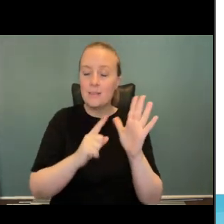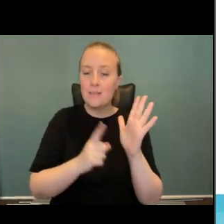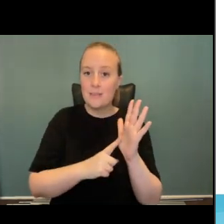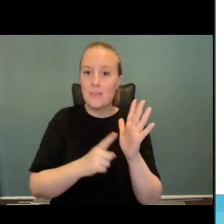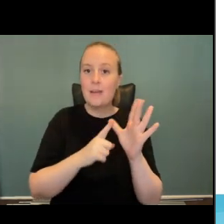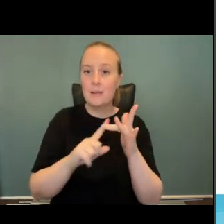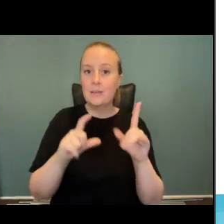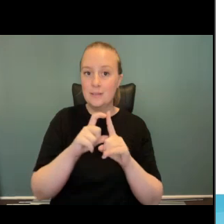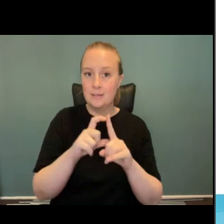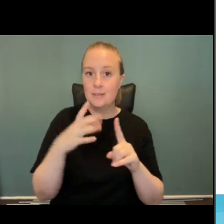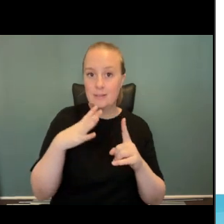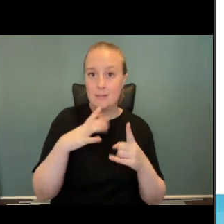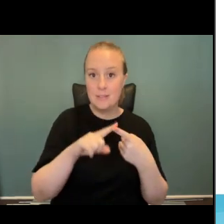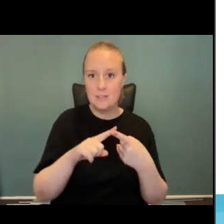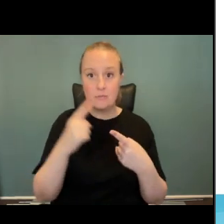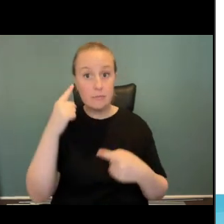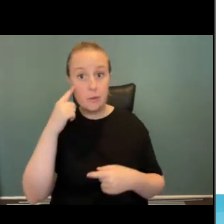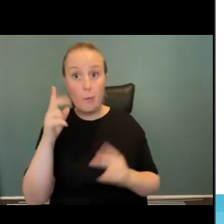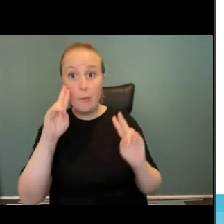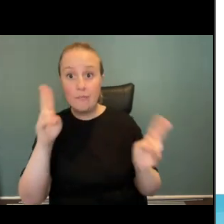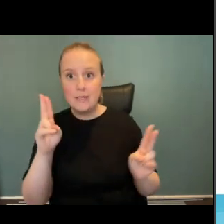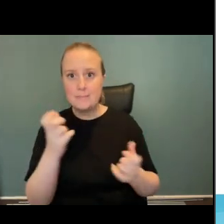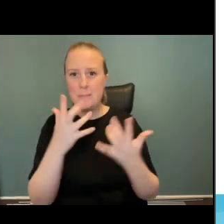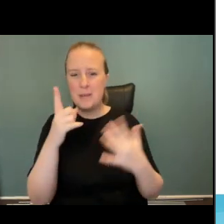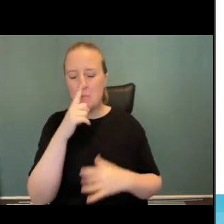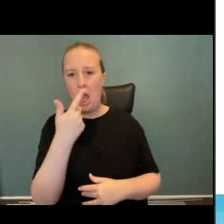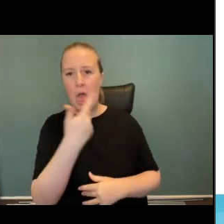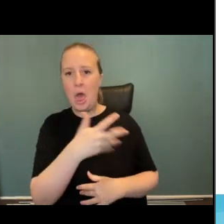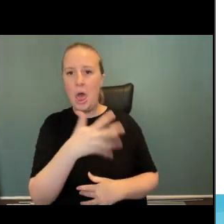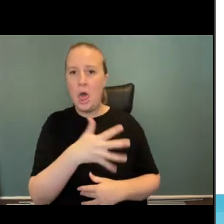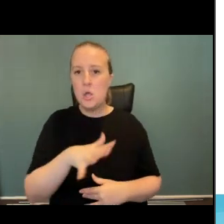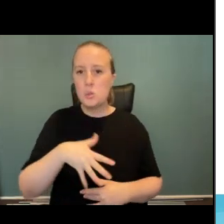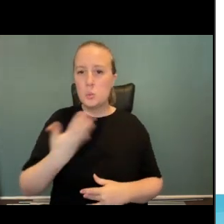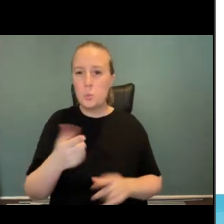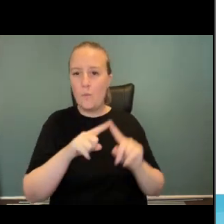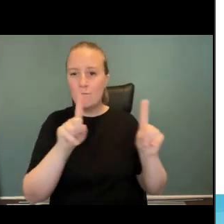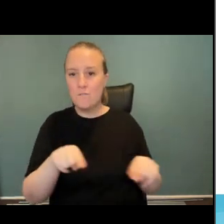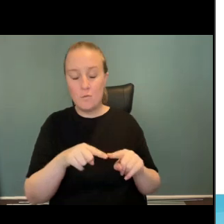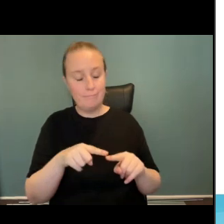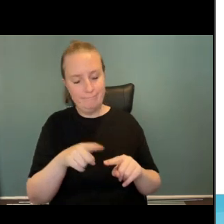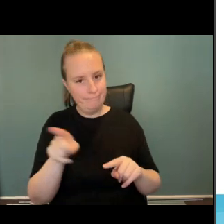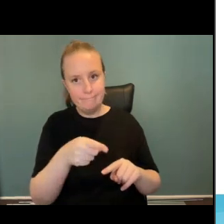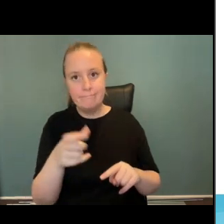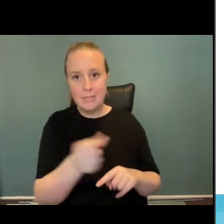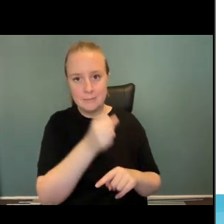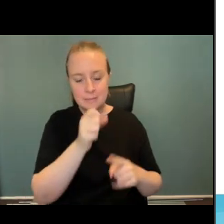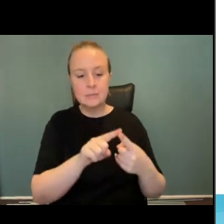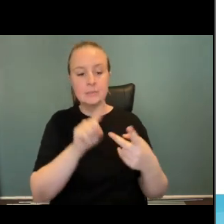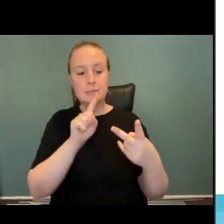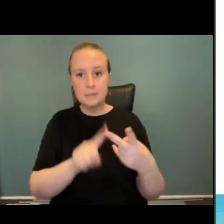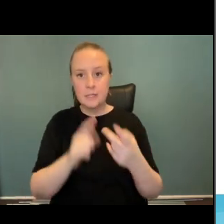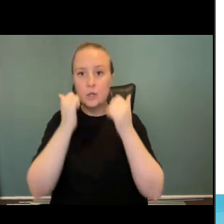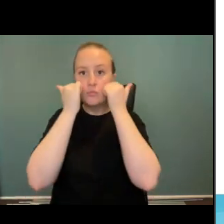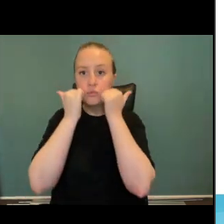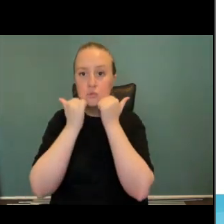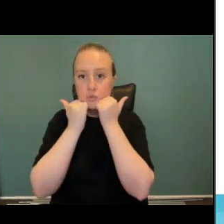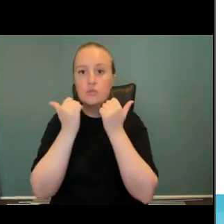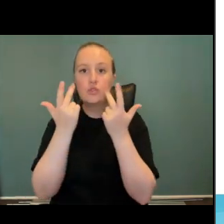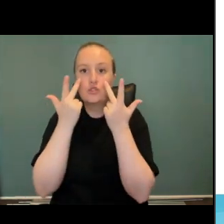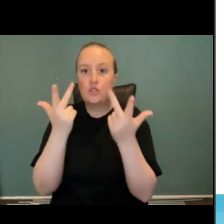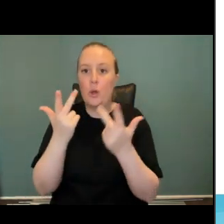many people don't think that they need to complete it. A proof of income and assets, so that refers to the means test.